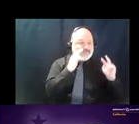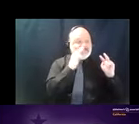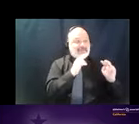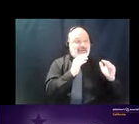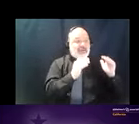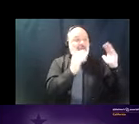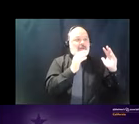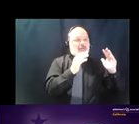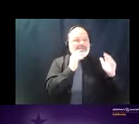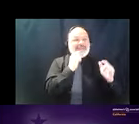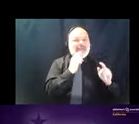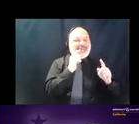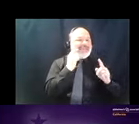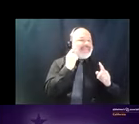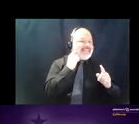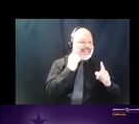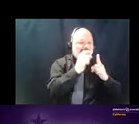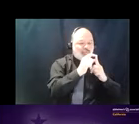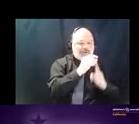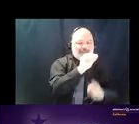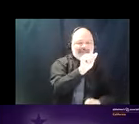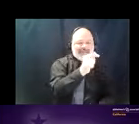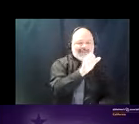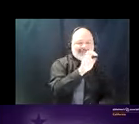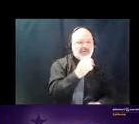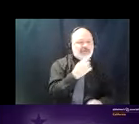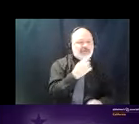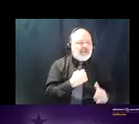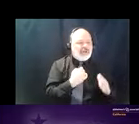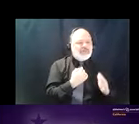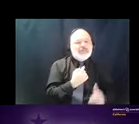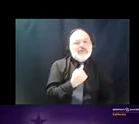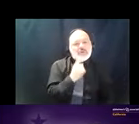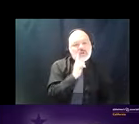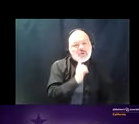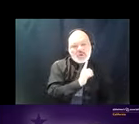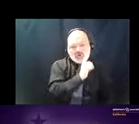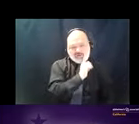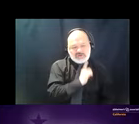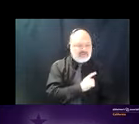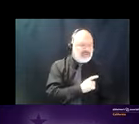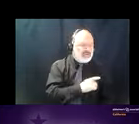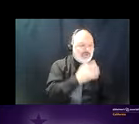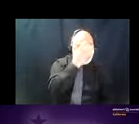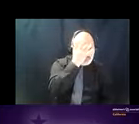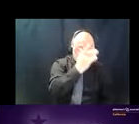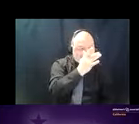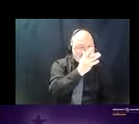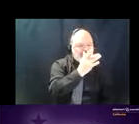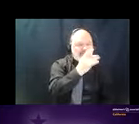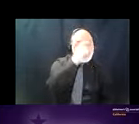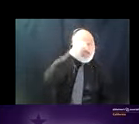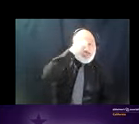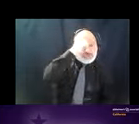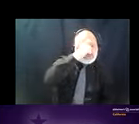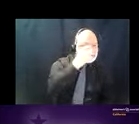word aging. So we related to health, loneliness, and also wisdom and experience. And to the right, the